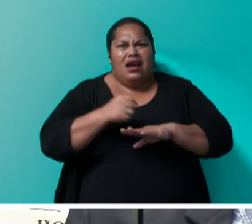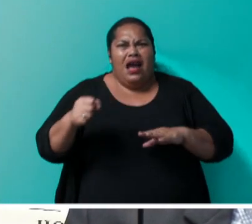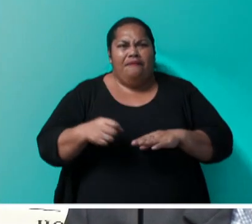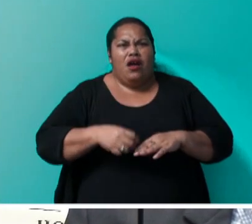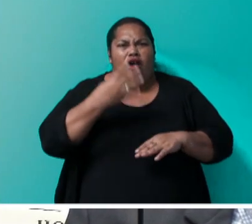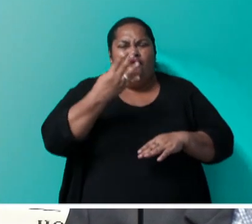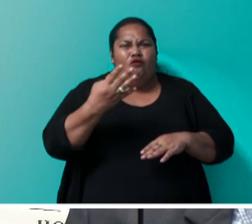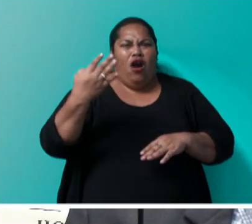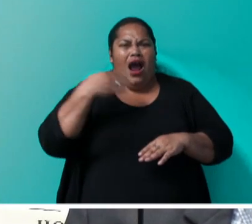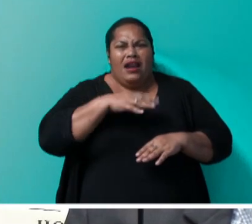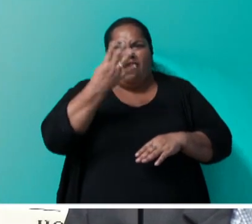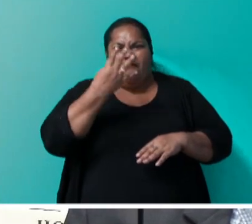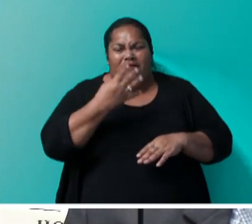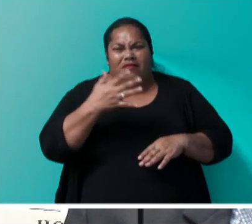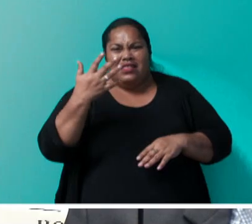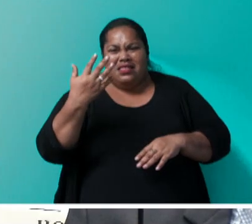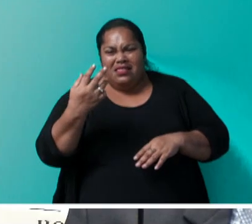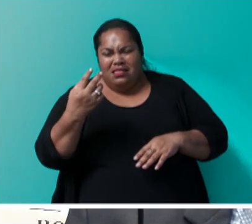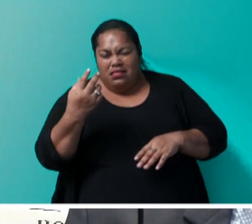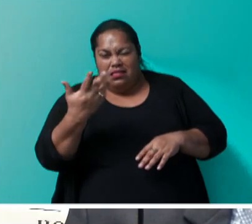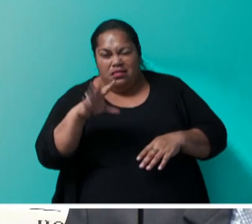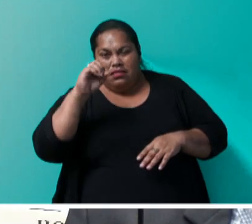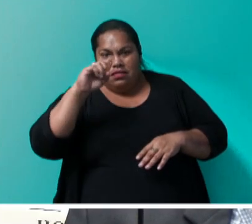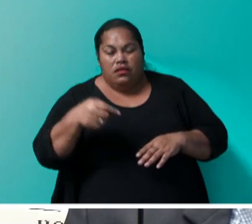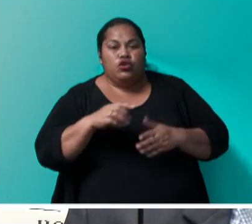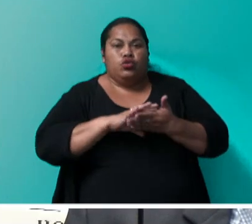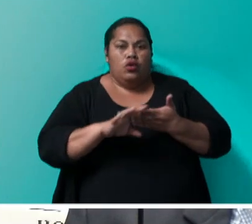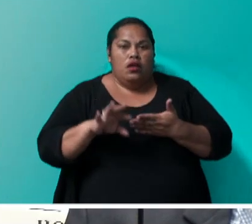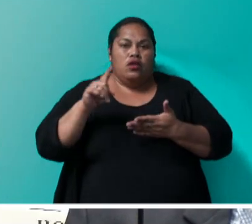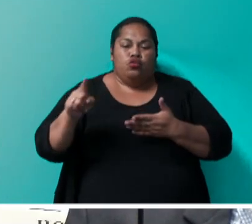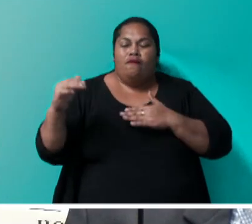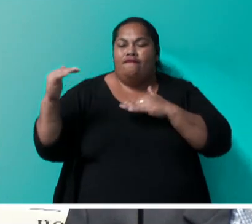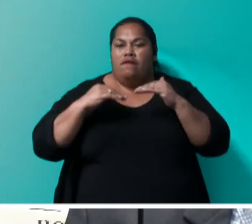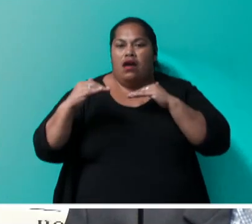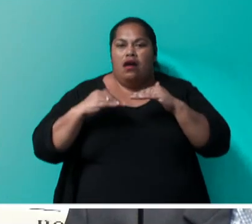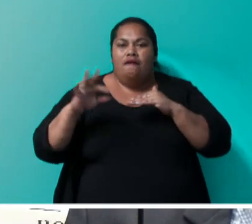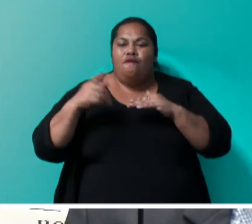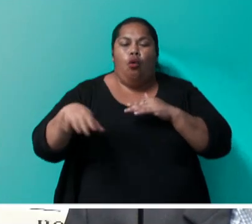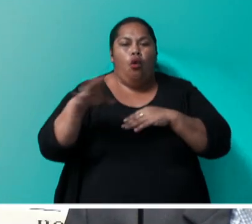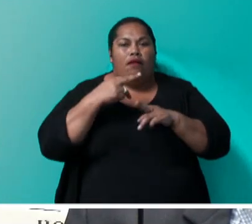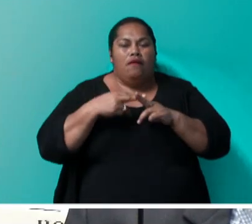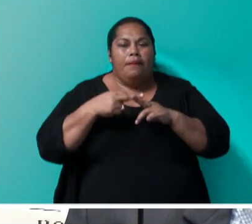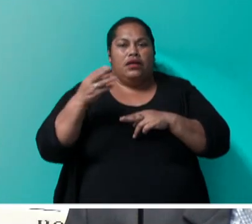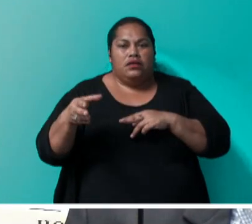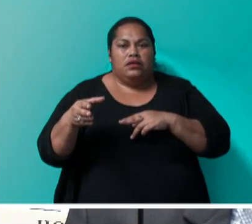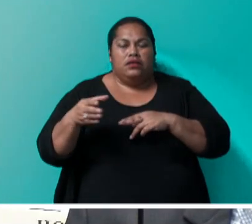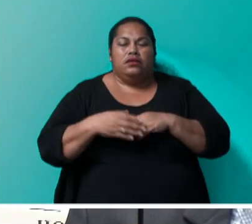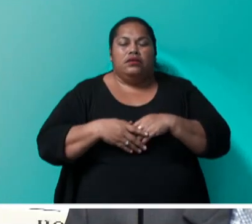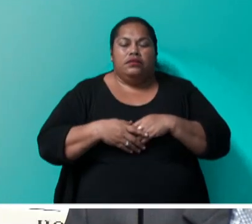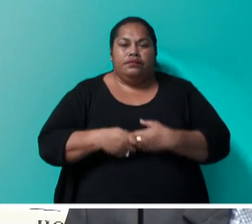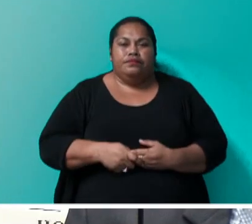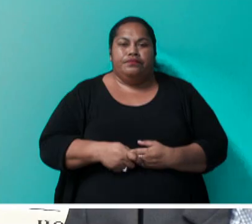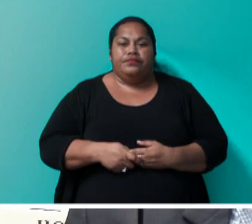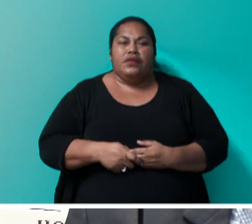$454,000, but it ensured the fairness and the continuity for our farmers. Mr. Speaker,